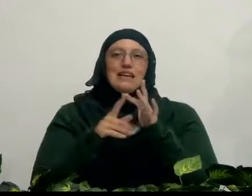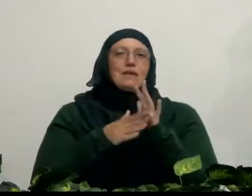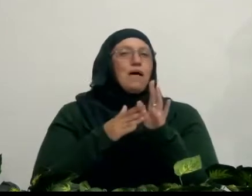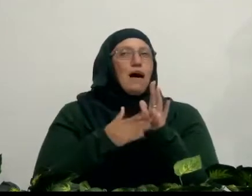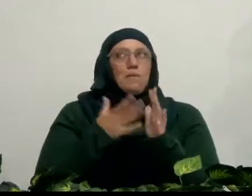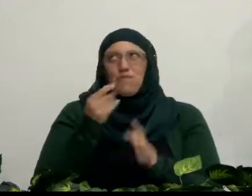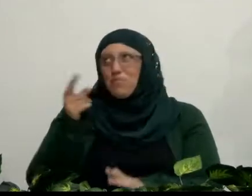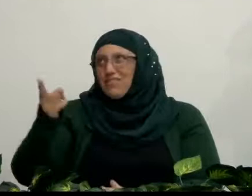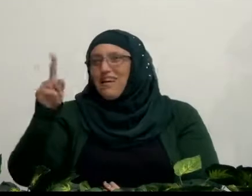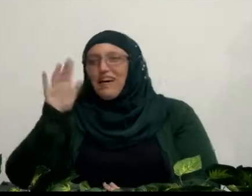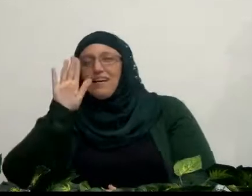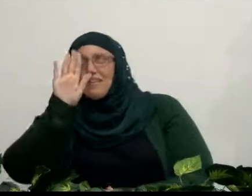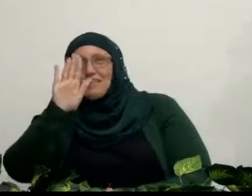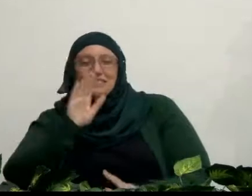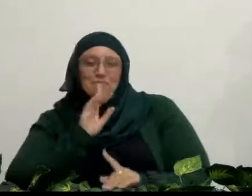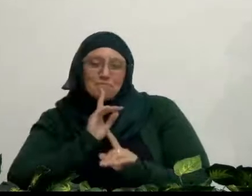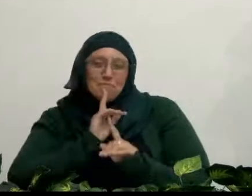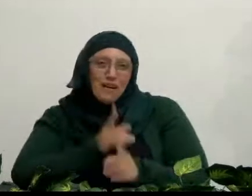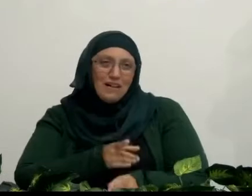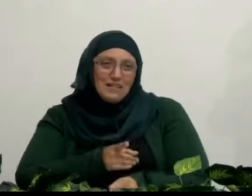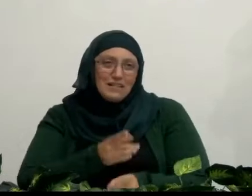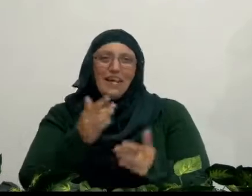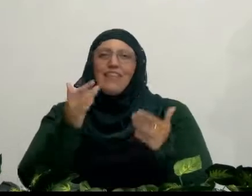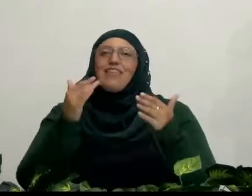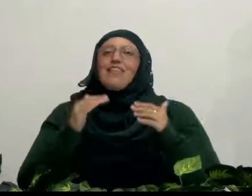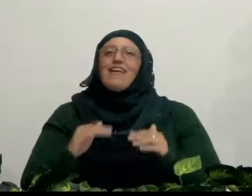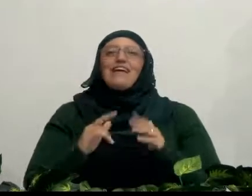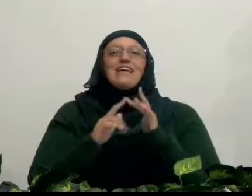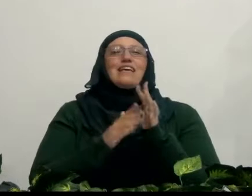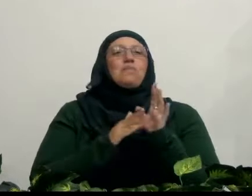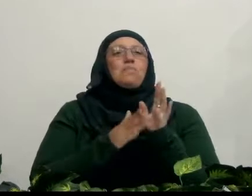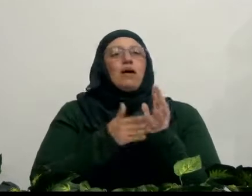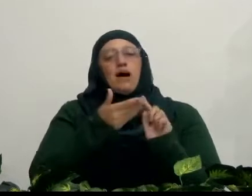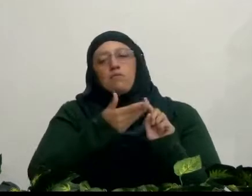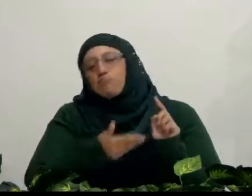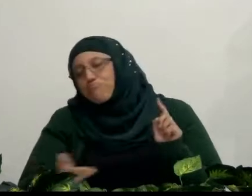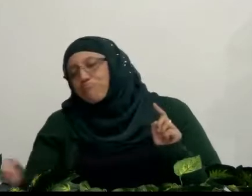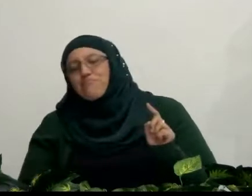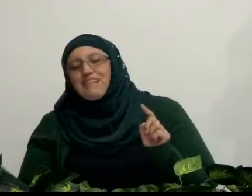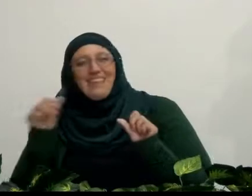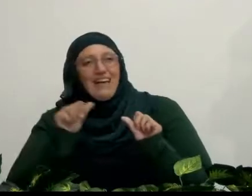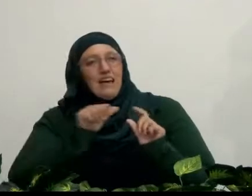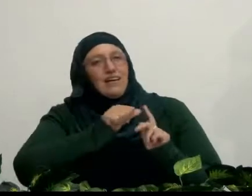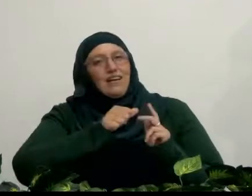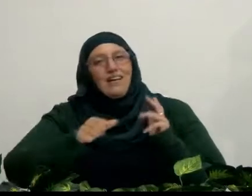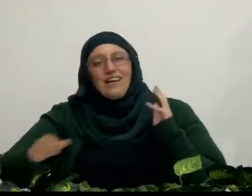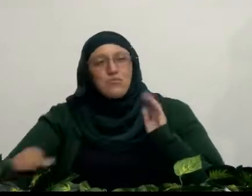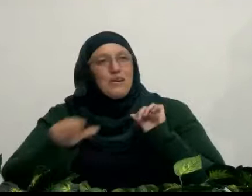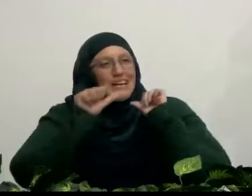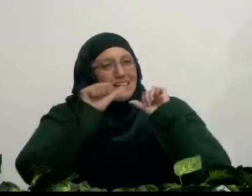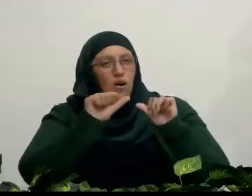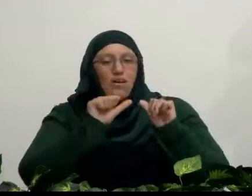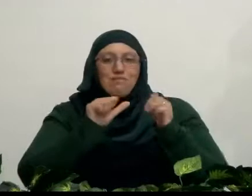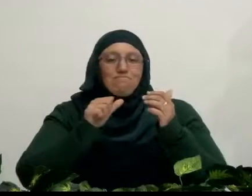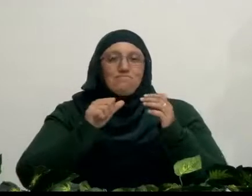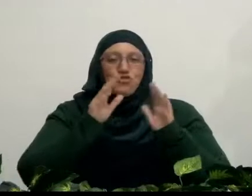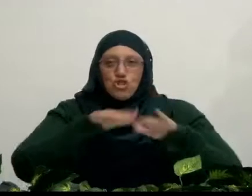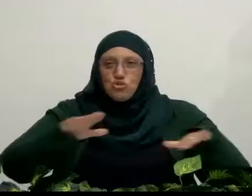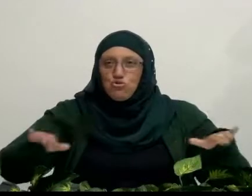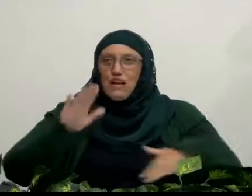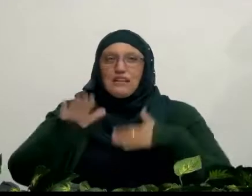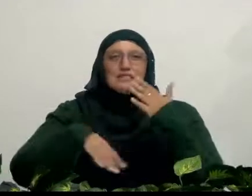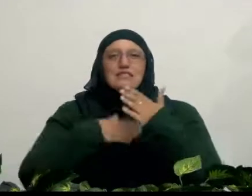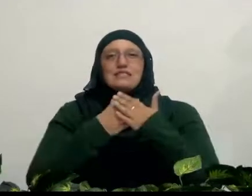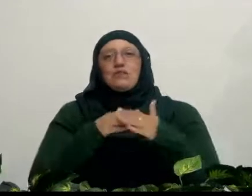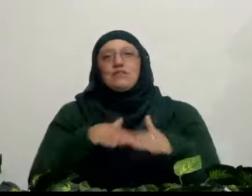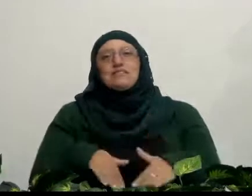Allah, your Lord. Then the imams from among my progeny, his offspring, till the day